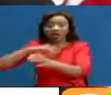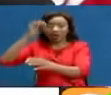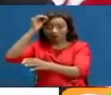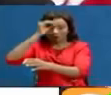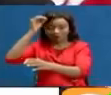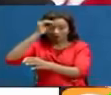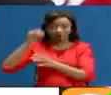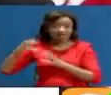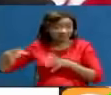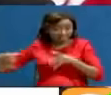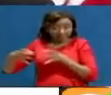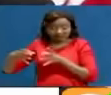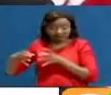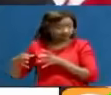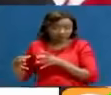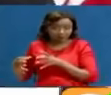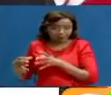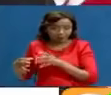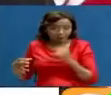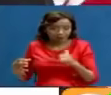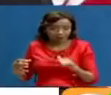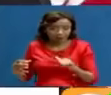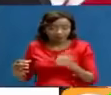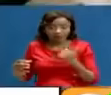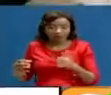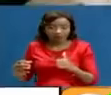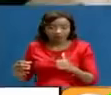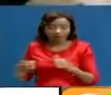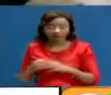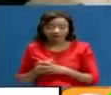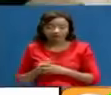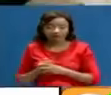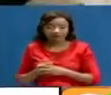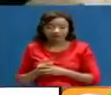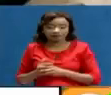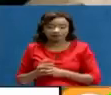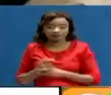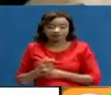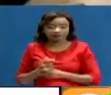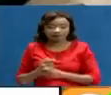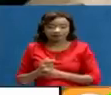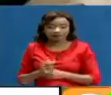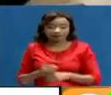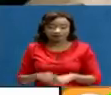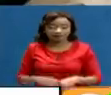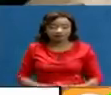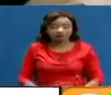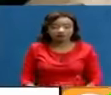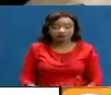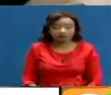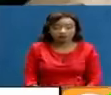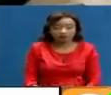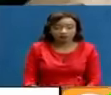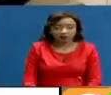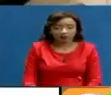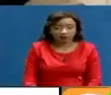a party position. I would have canvassed. That's a personal view, and there are individuals who've